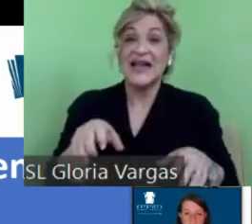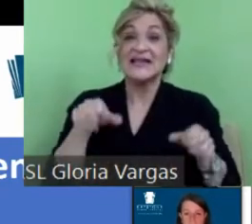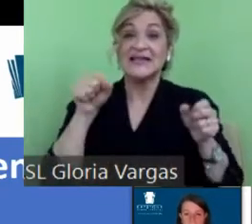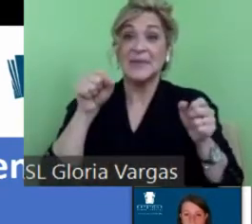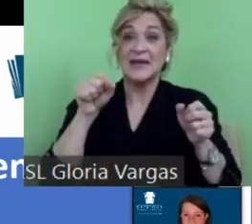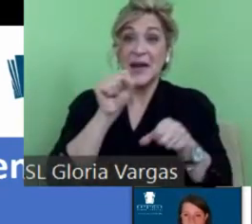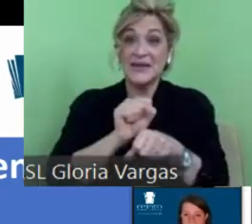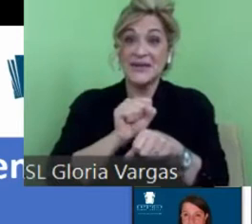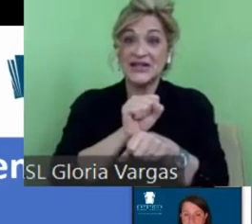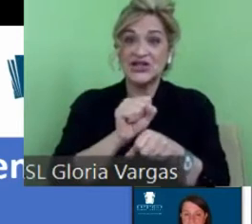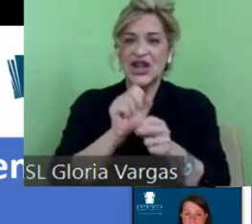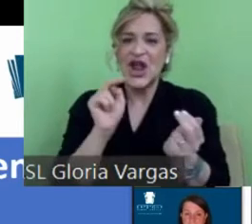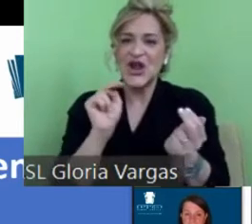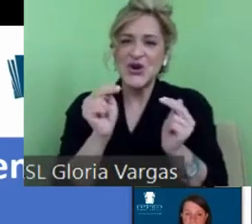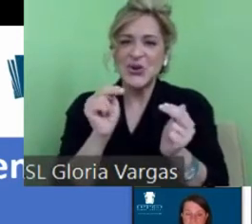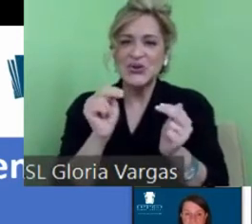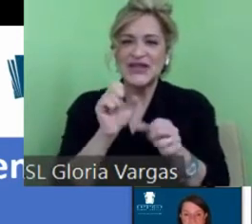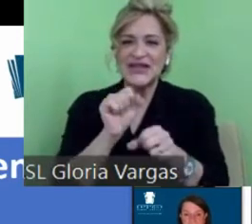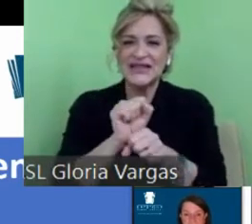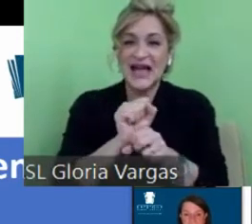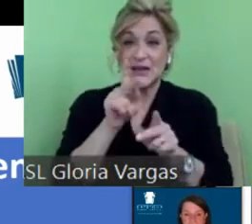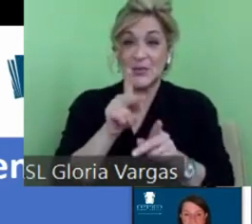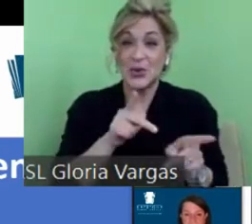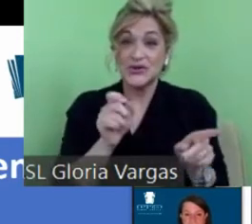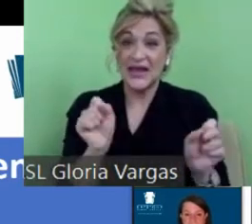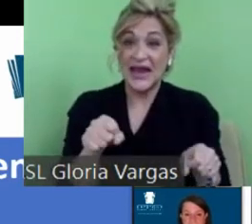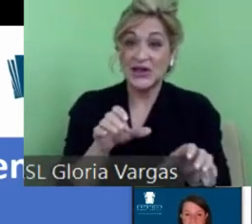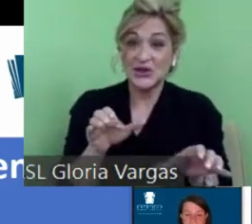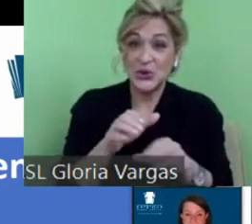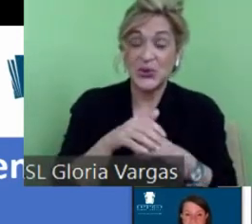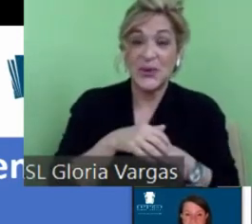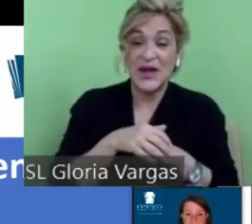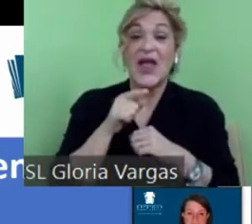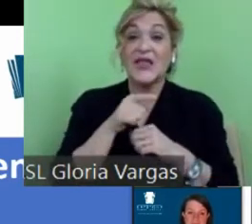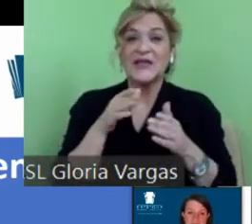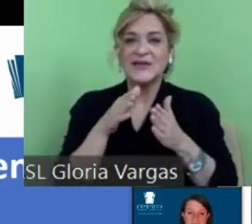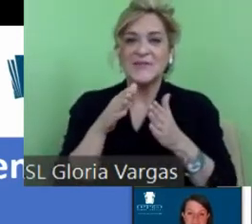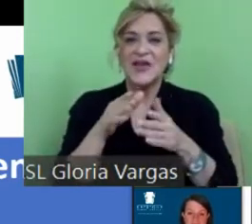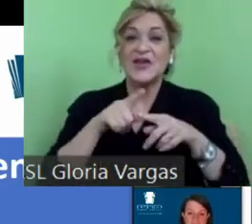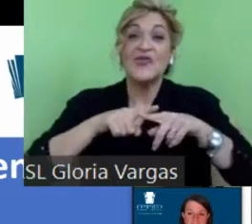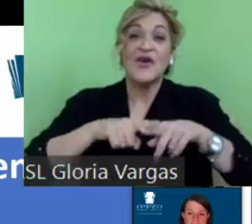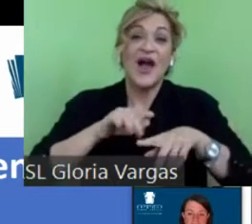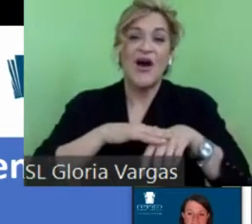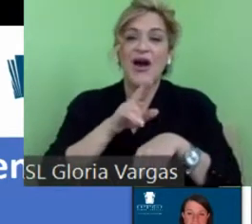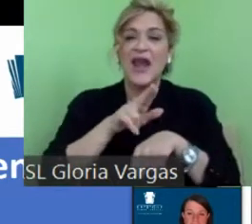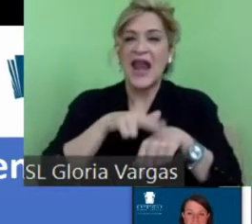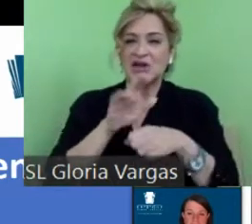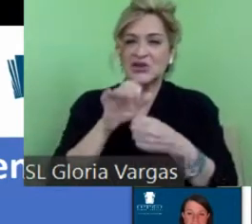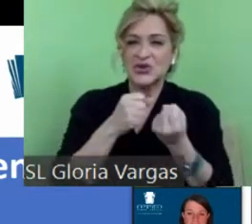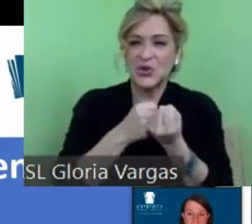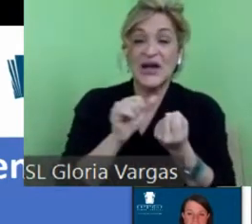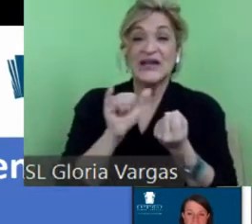and negotiating tasks that the person can do. These methods rely on natural supports, such